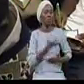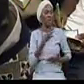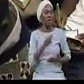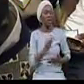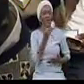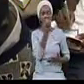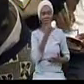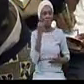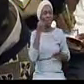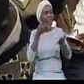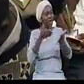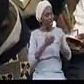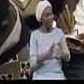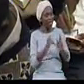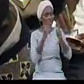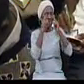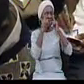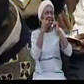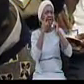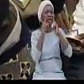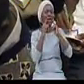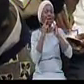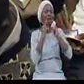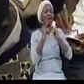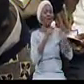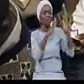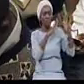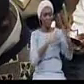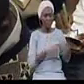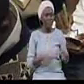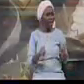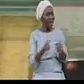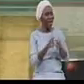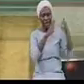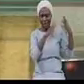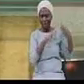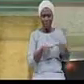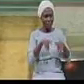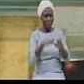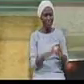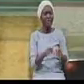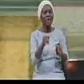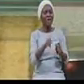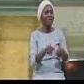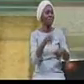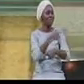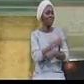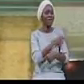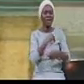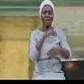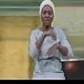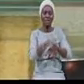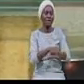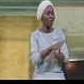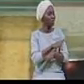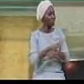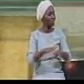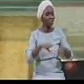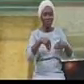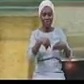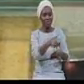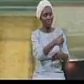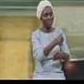run down like a river day and night. Give thyself no rest. Let not